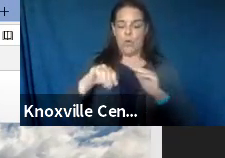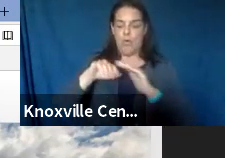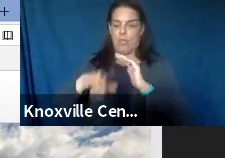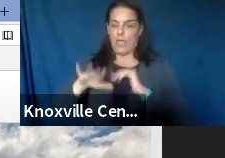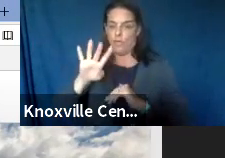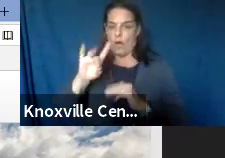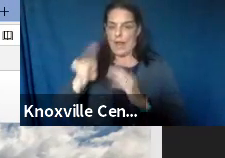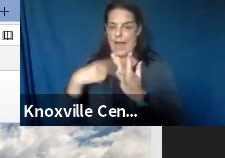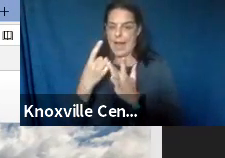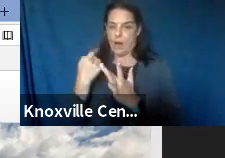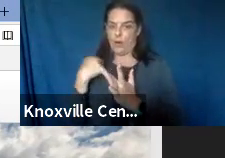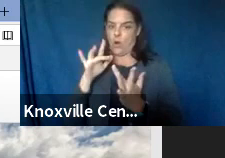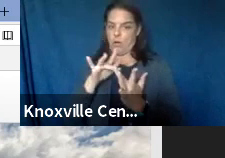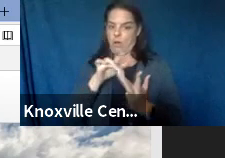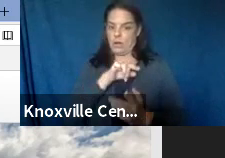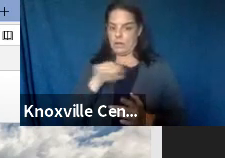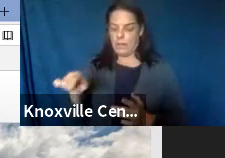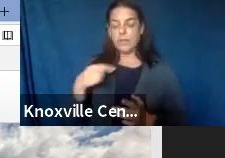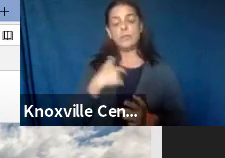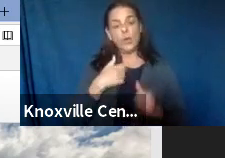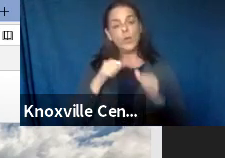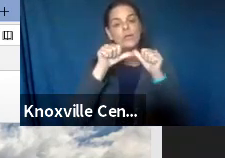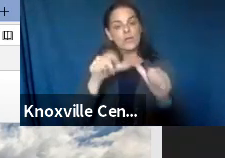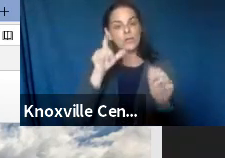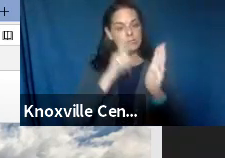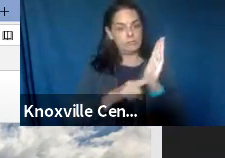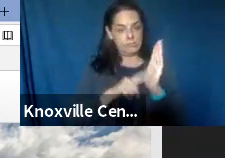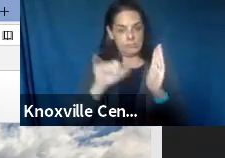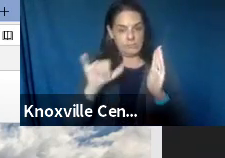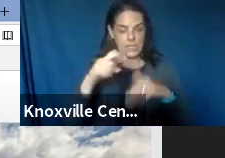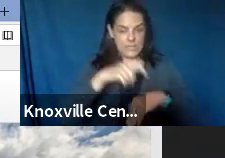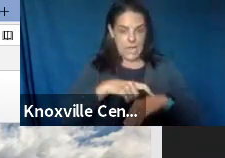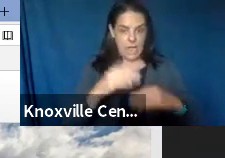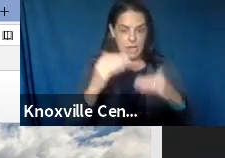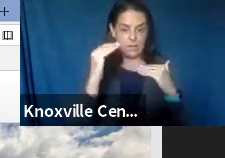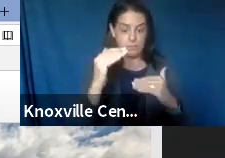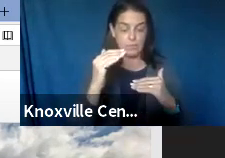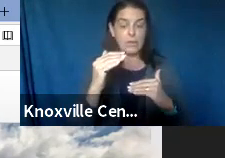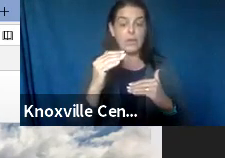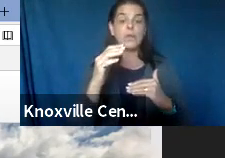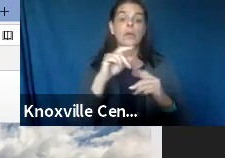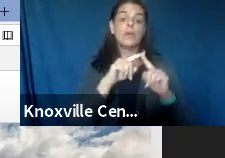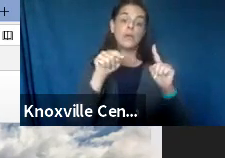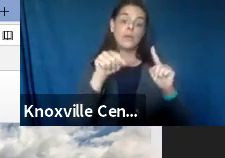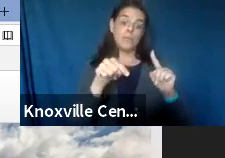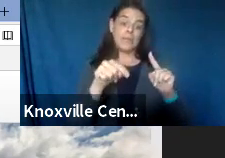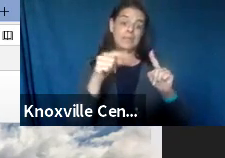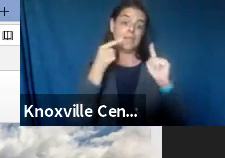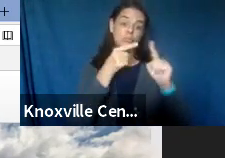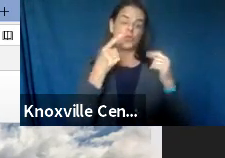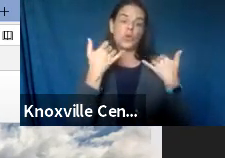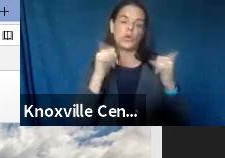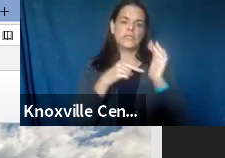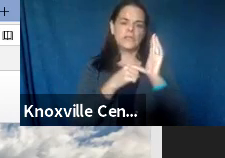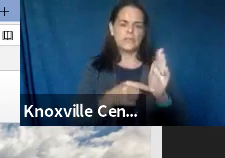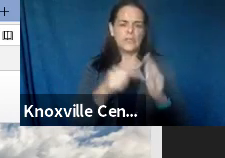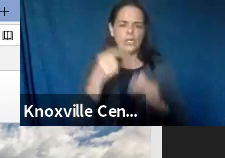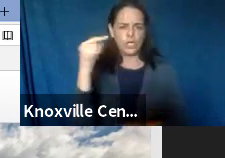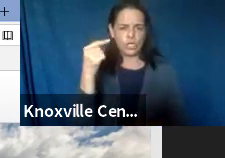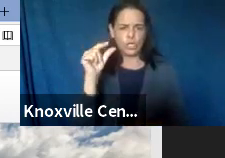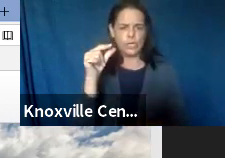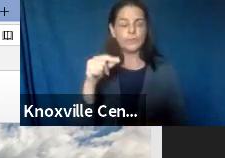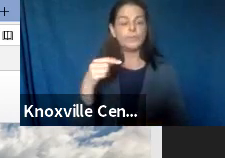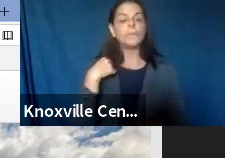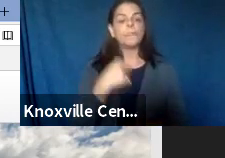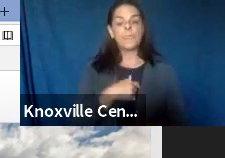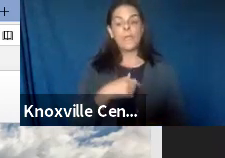to initiate investigations in this time frame. Because of this, our benchmark continues to be represented as green. With our existing EPI